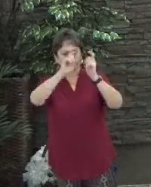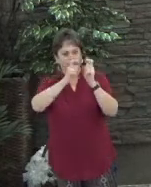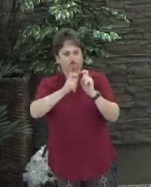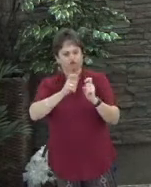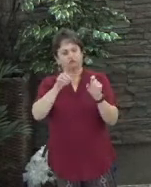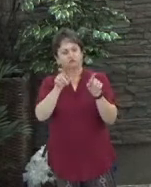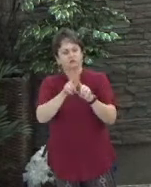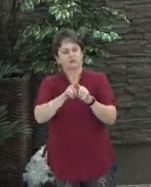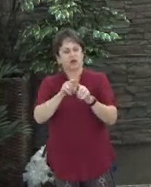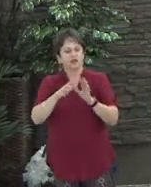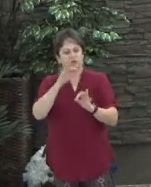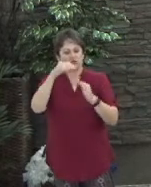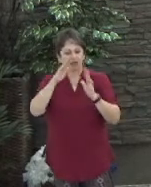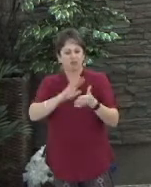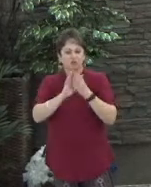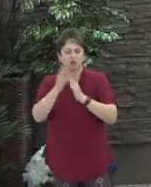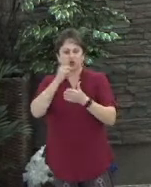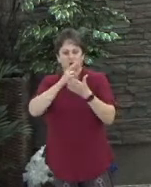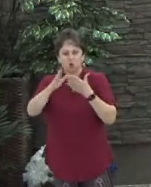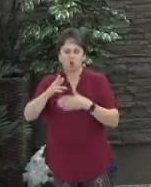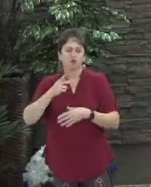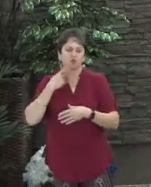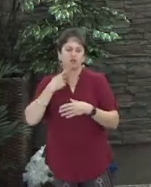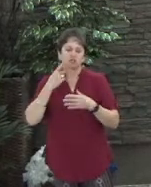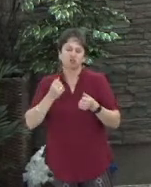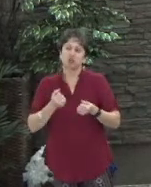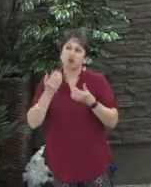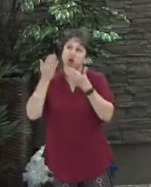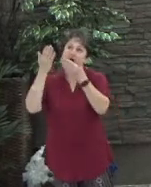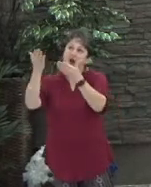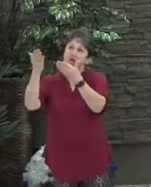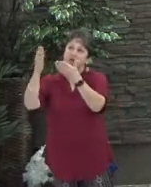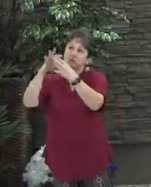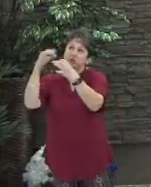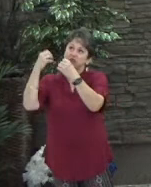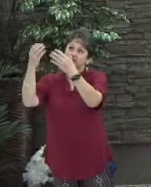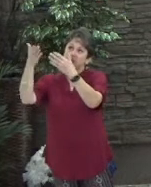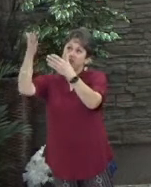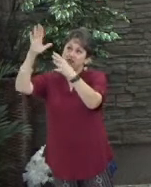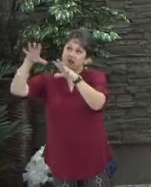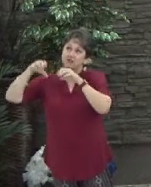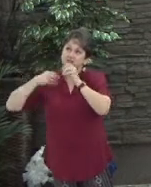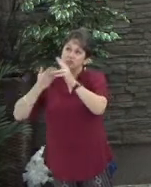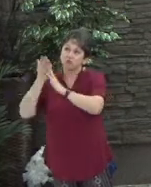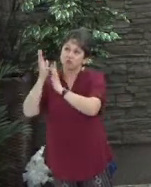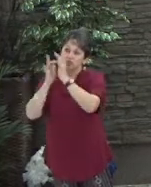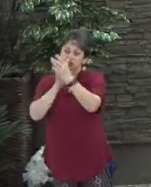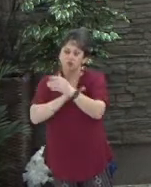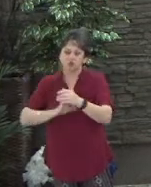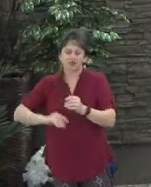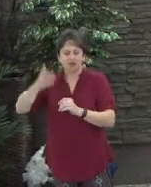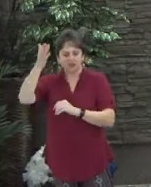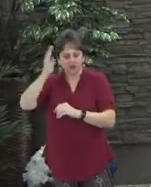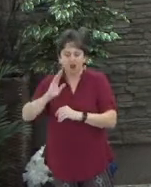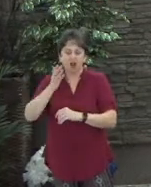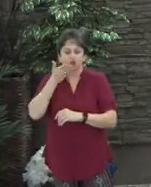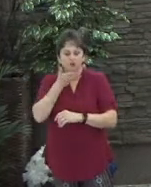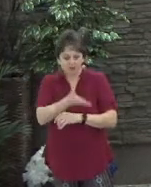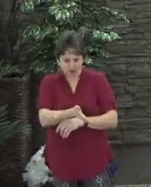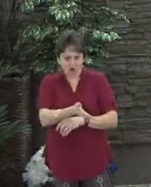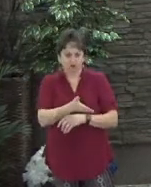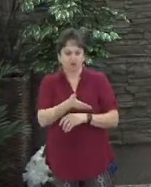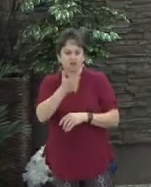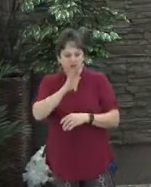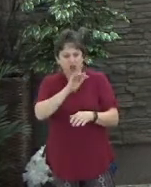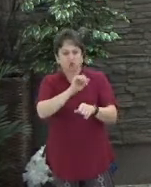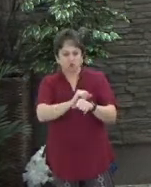house to be a holy priesthood, to offer spiritual sacrifices acceptable to God through Jesus Christ. God was there. He